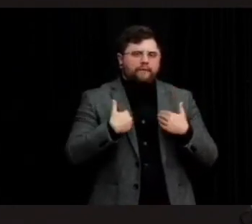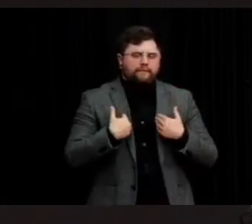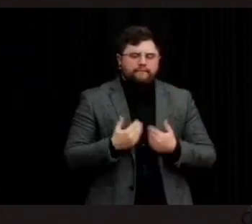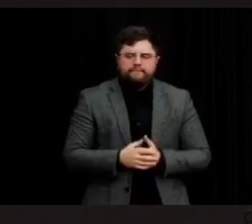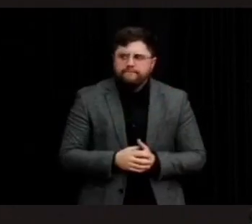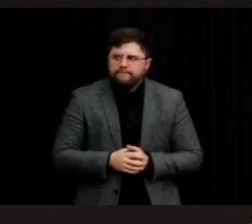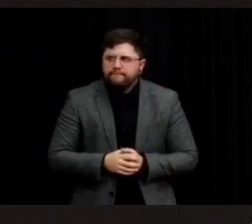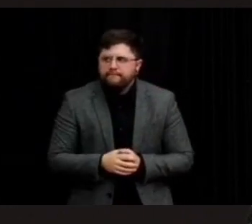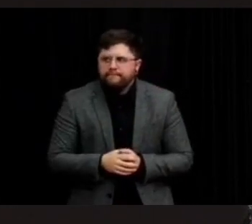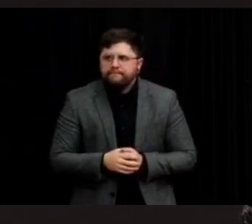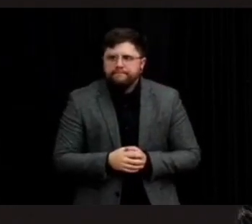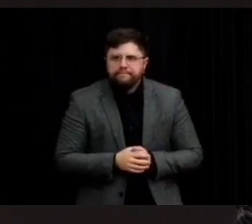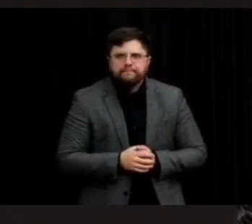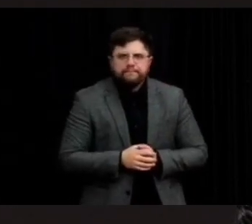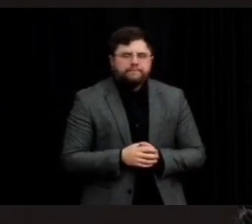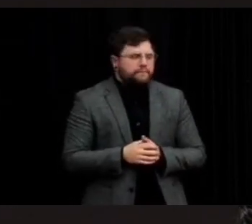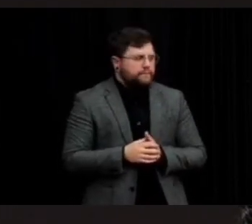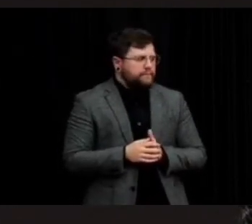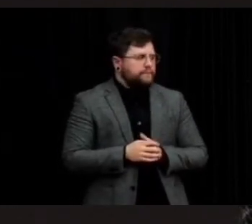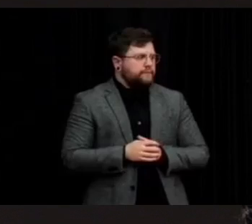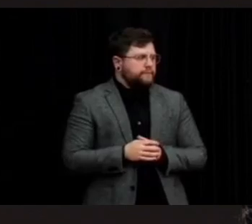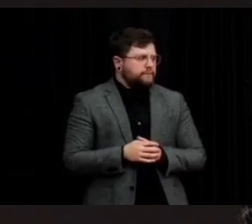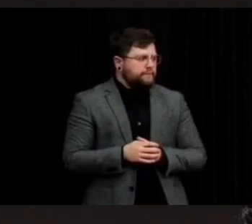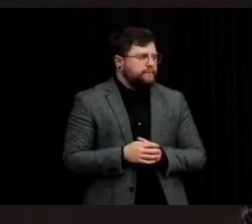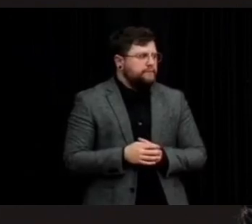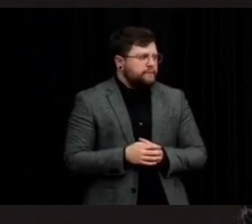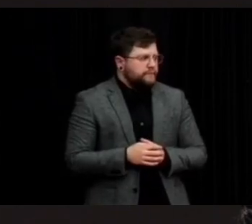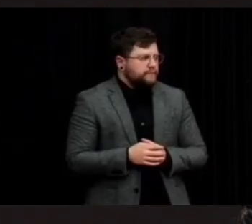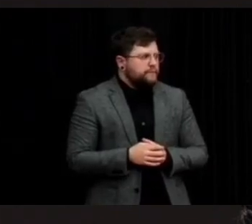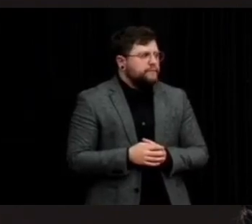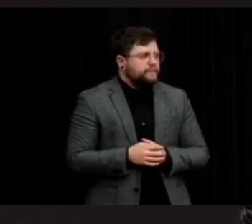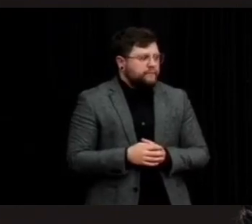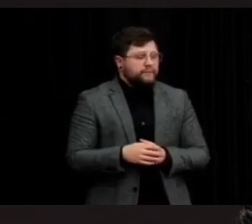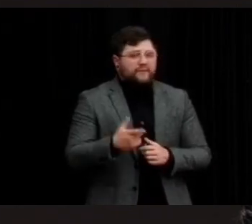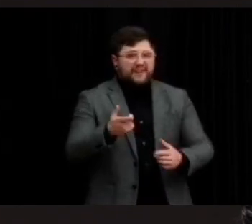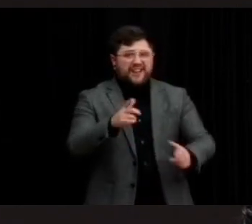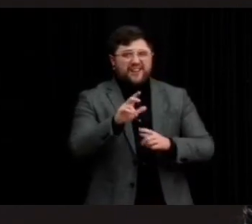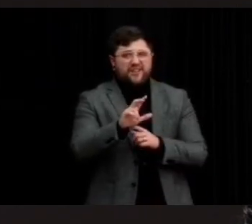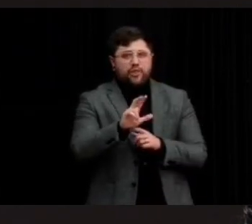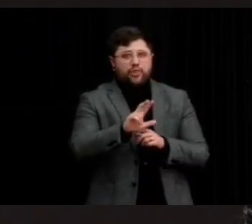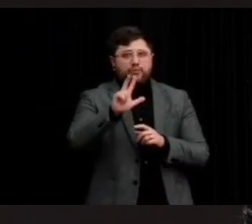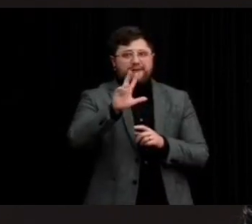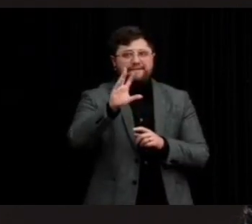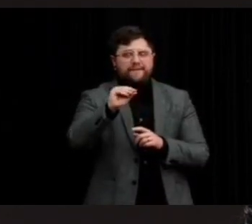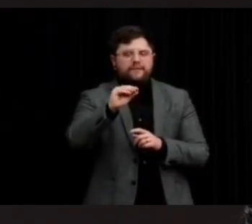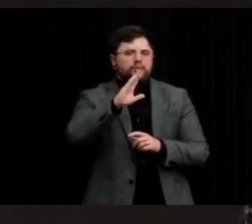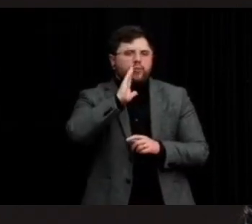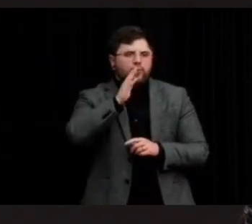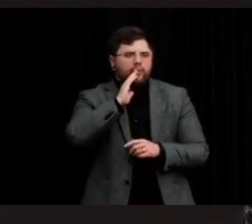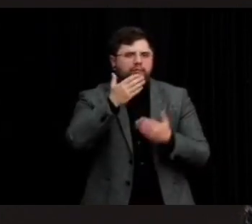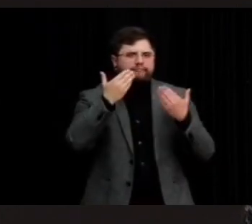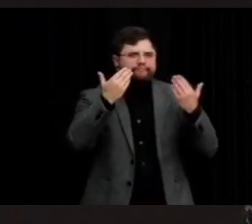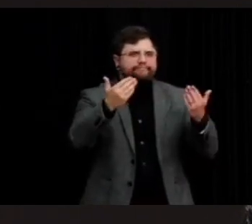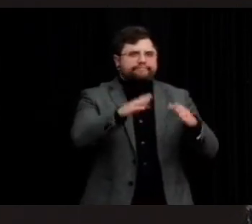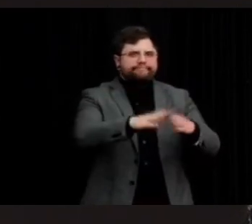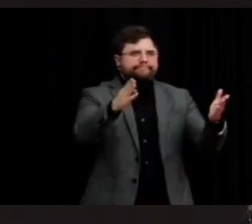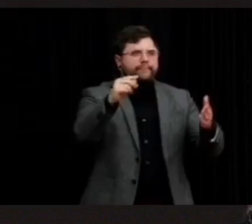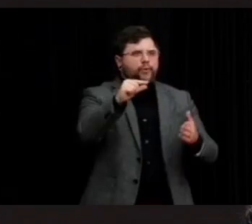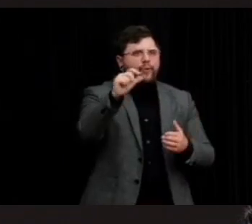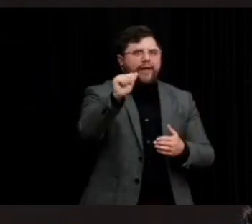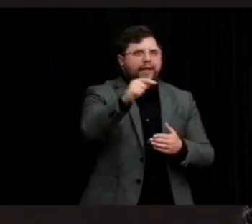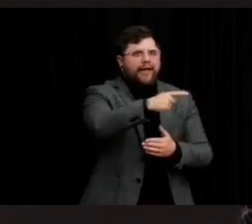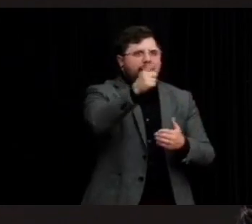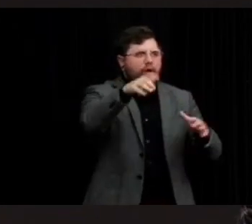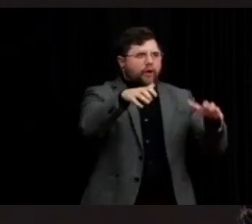We are scheduled to take questions from the audience at 3:50, and we will be